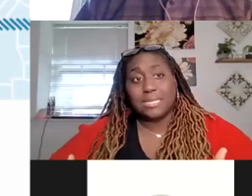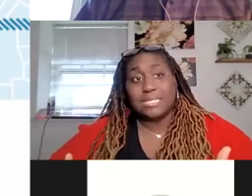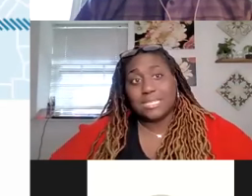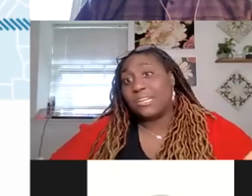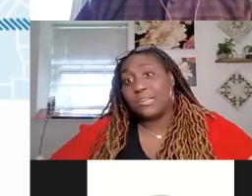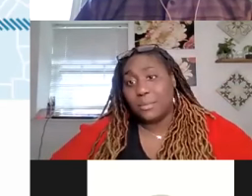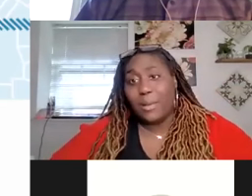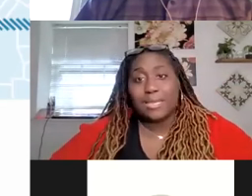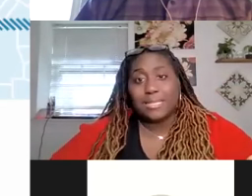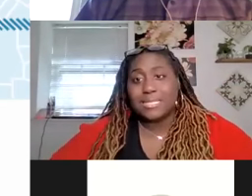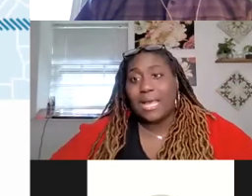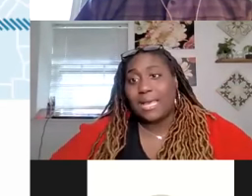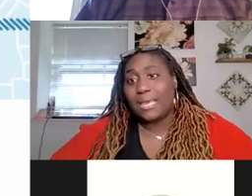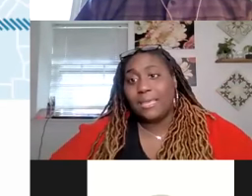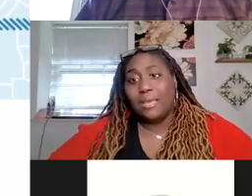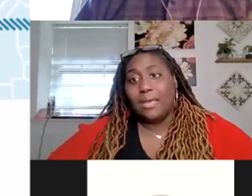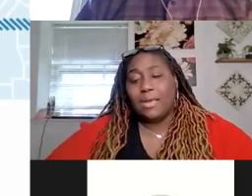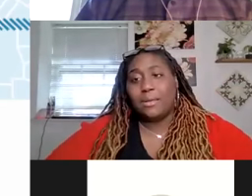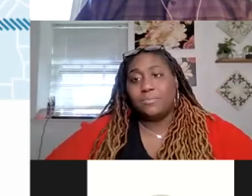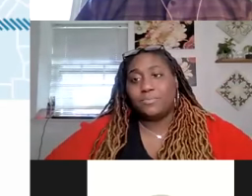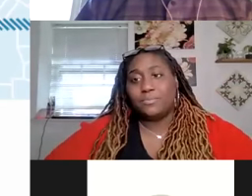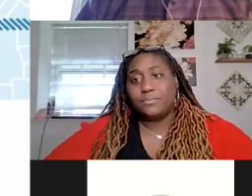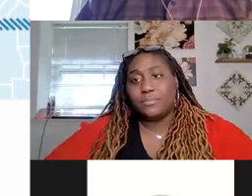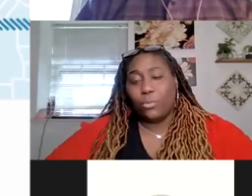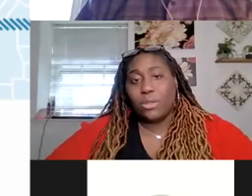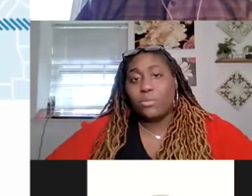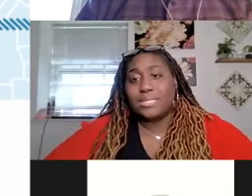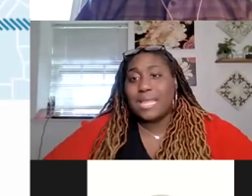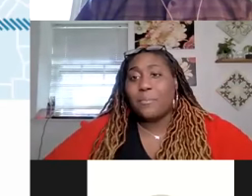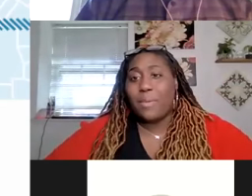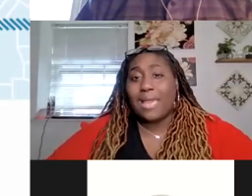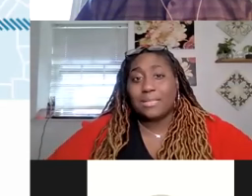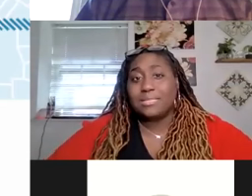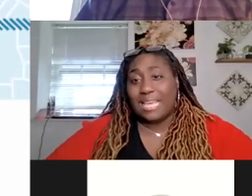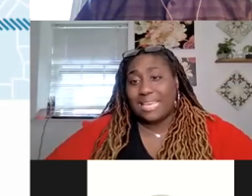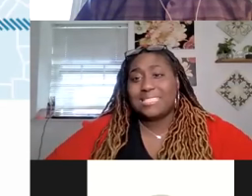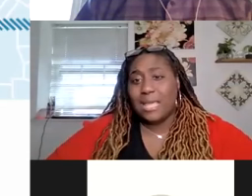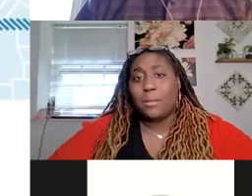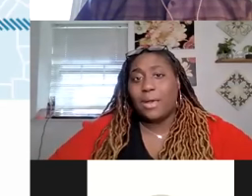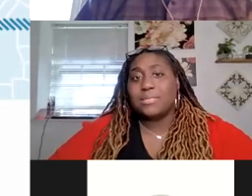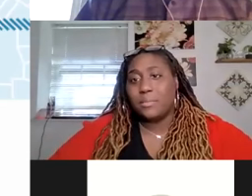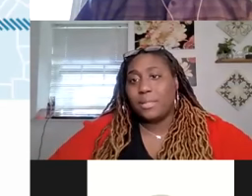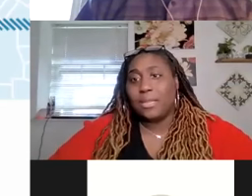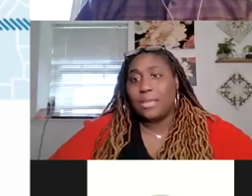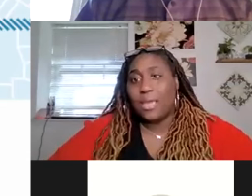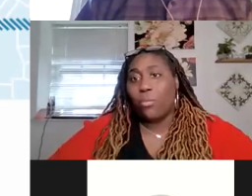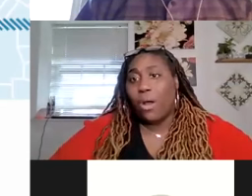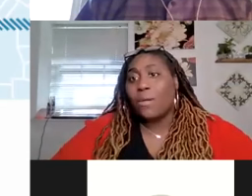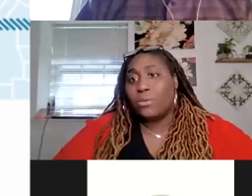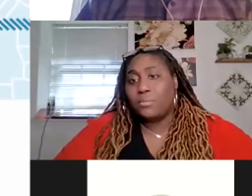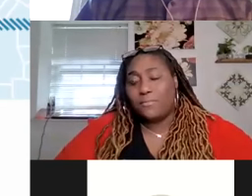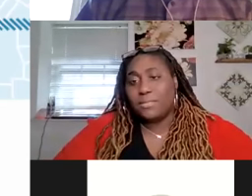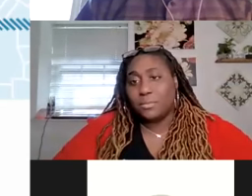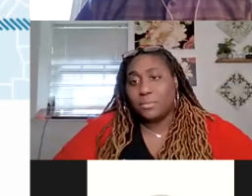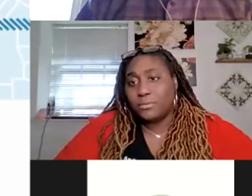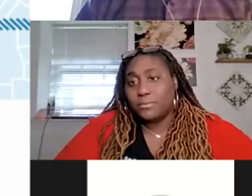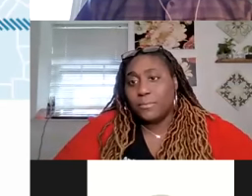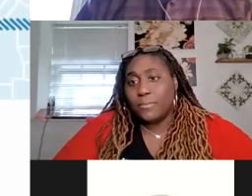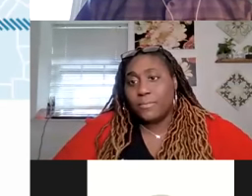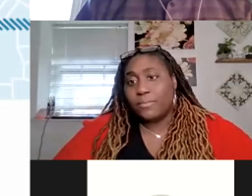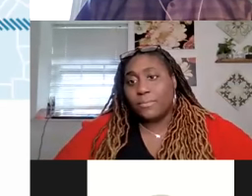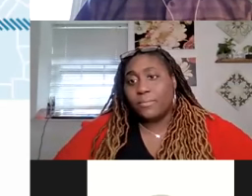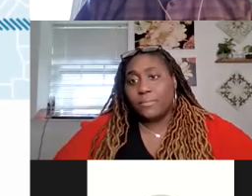need to consider the pie in the sky when we step back and say, is that a possibility and why would it be